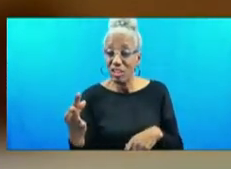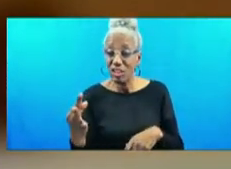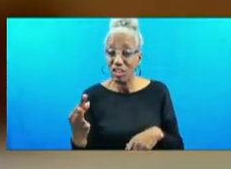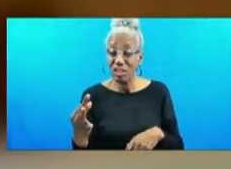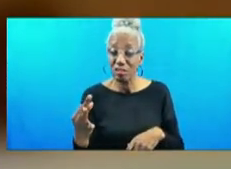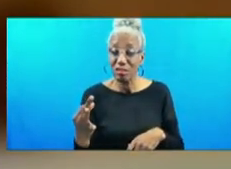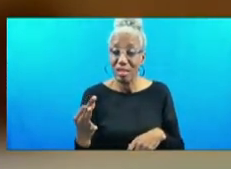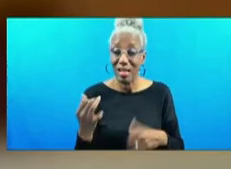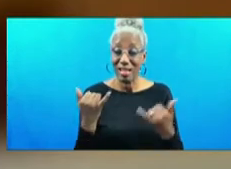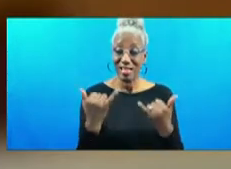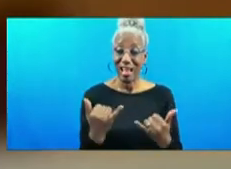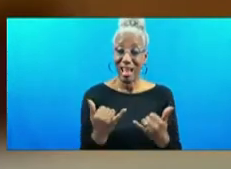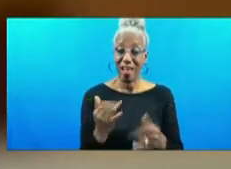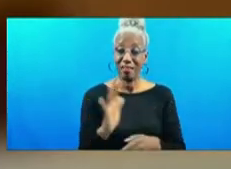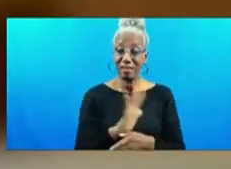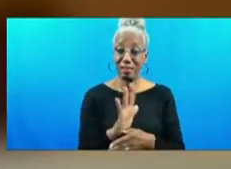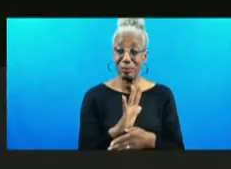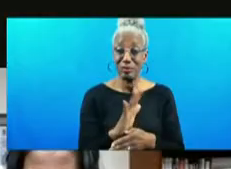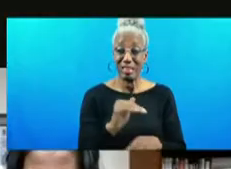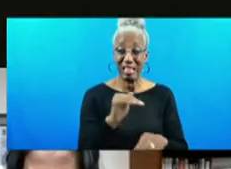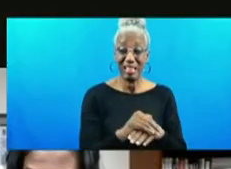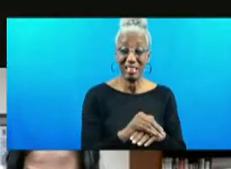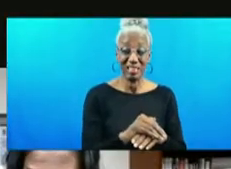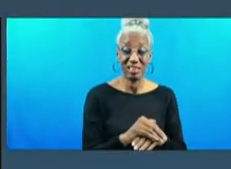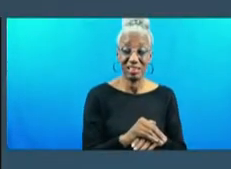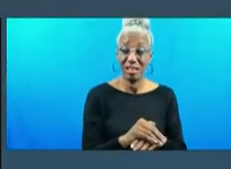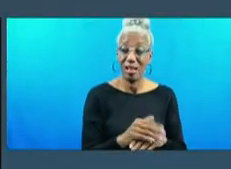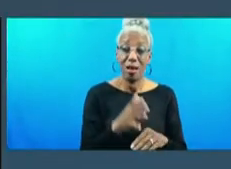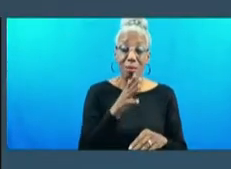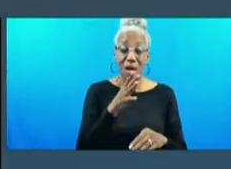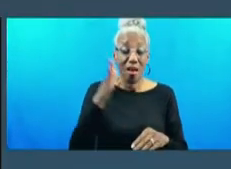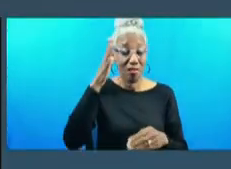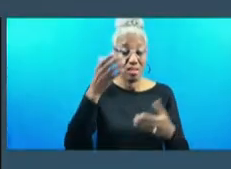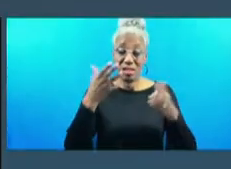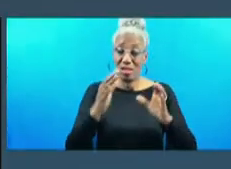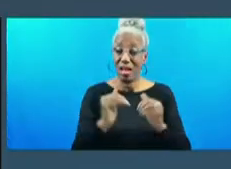these are all examples of cultural competence. Sorry, Byron. Yep.